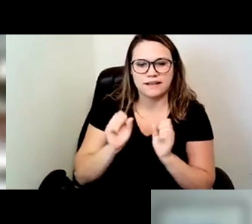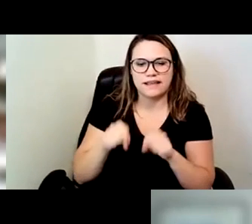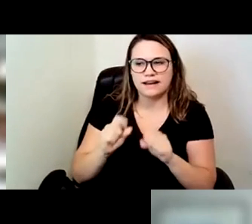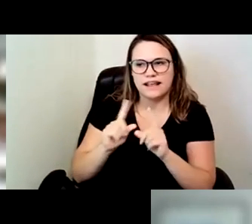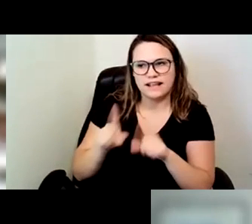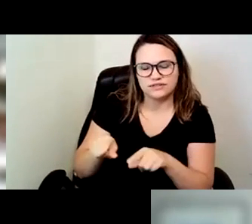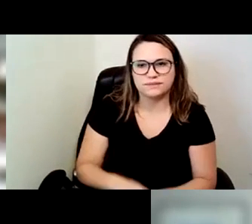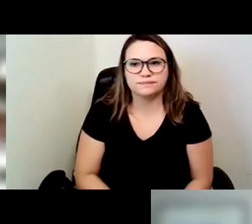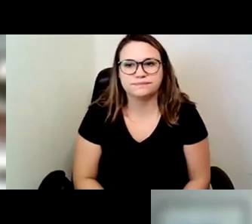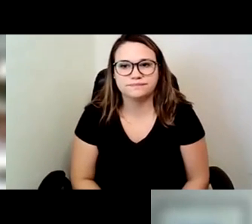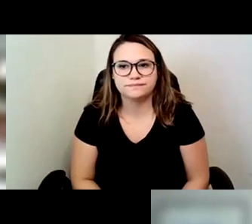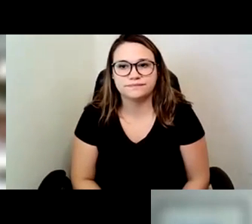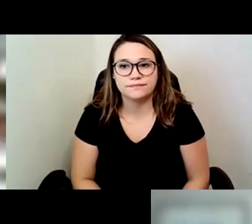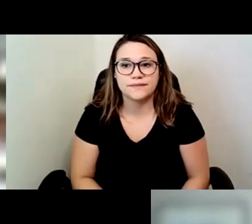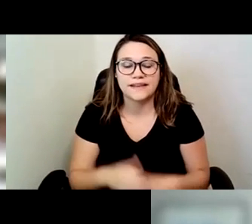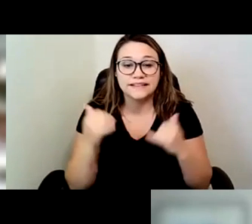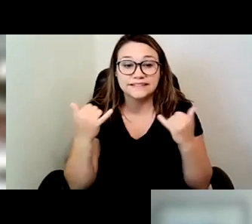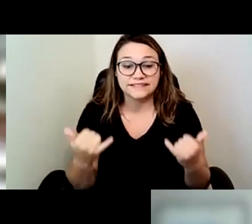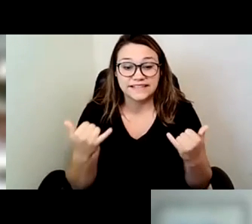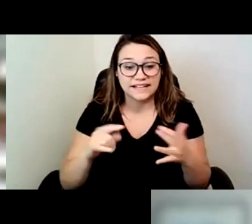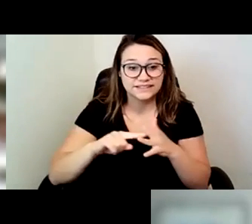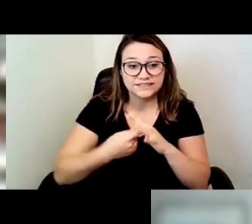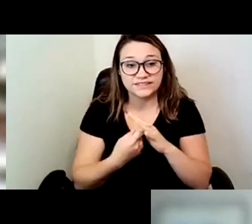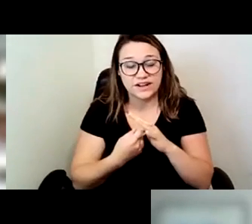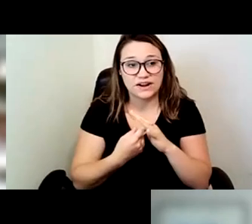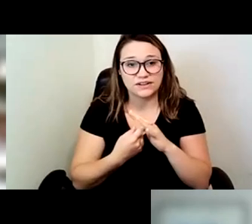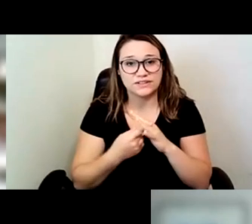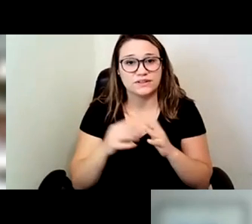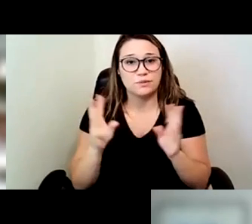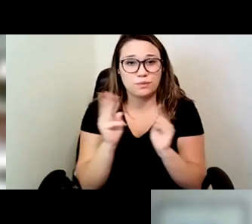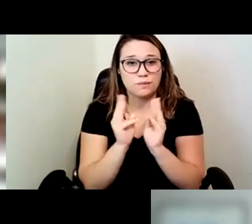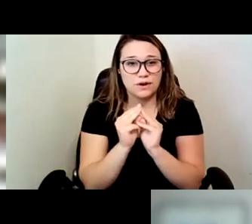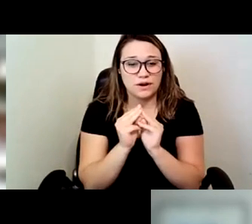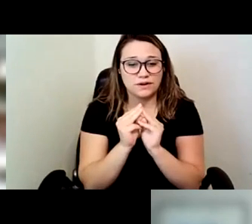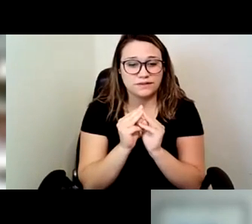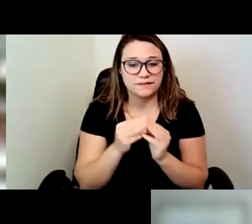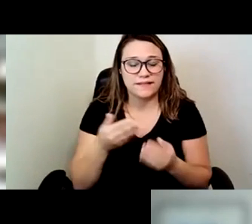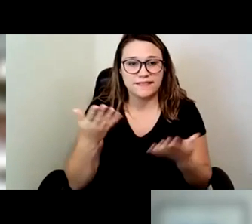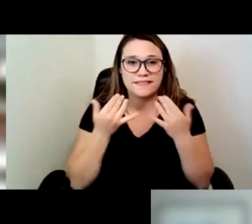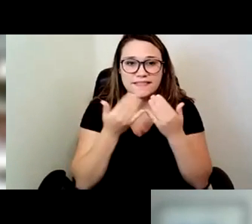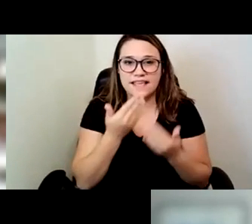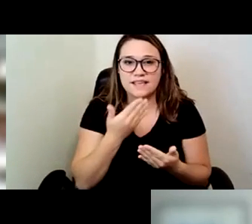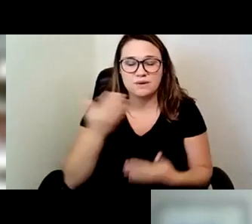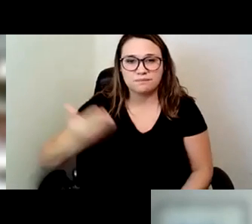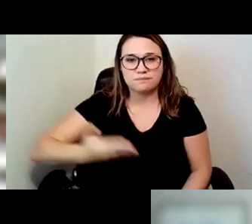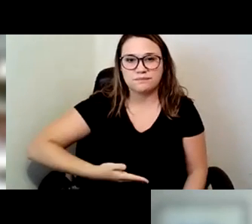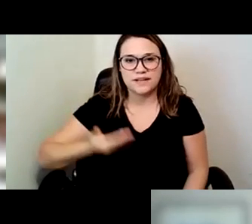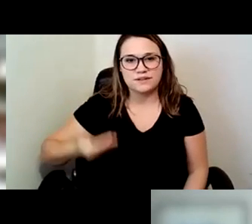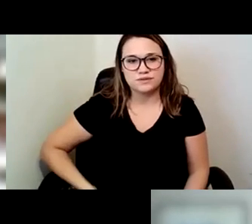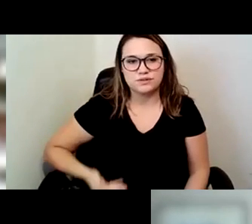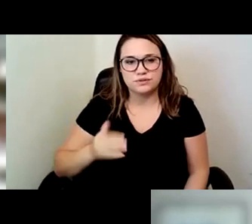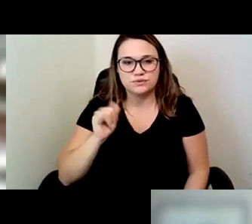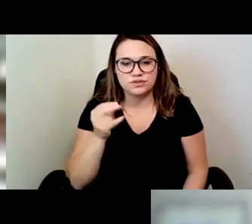webinar, the overview of adult protective and aging services. And it's my pleasure to introduce you all to our first speaker today, JoAnne